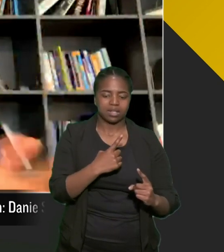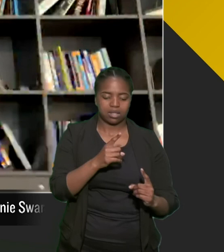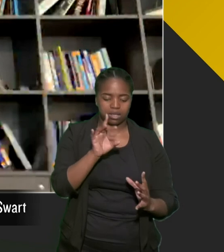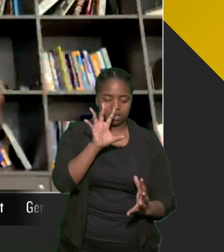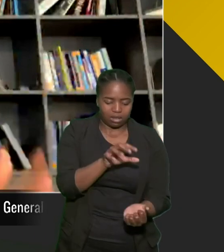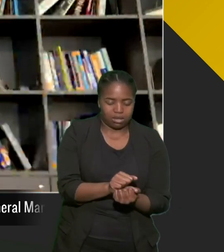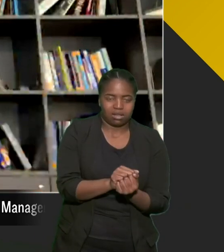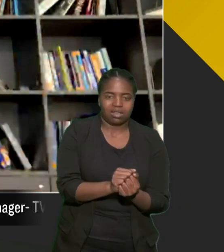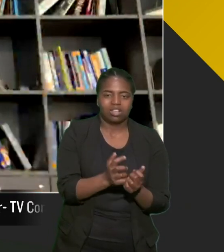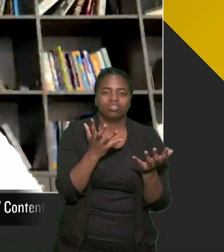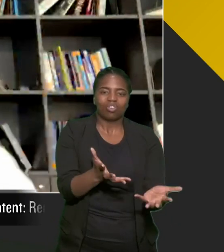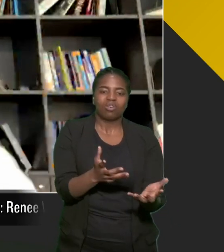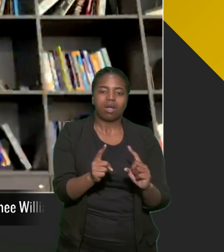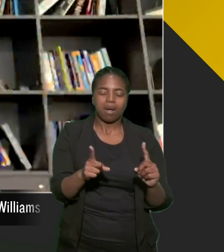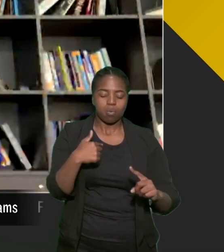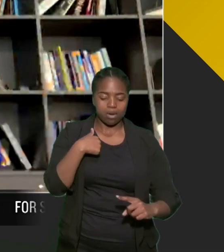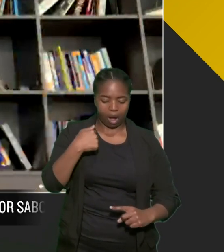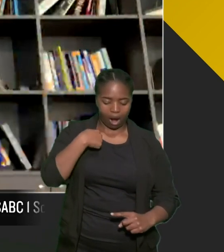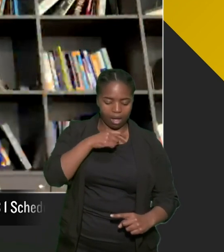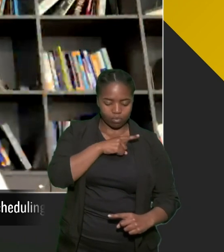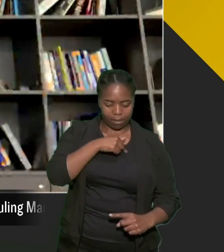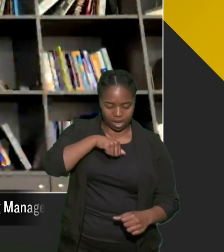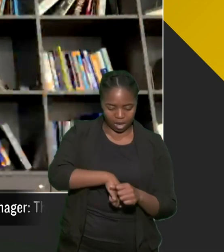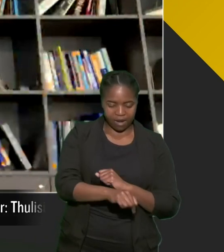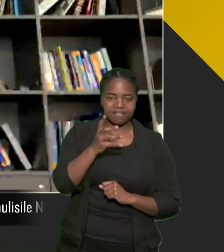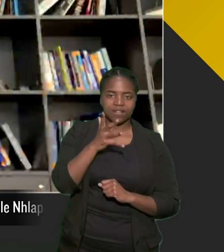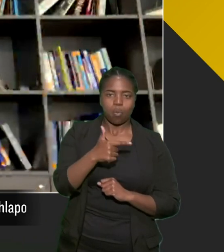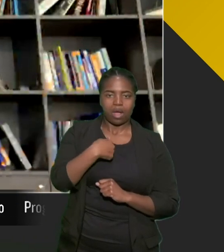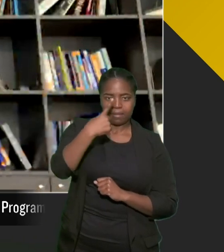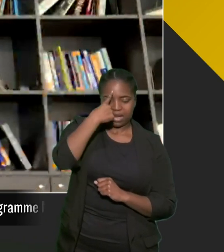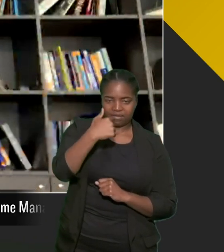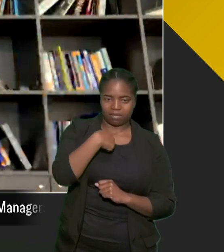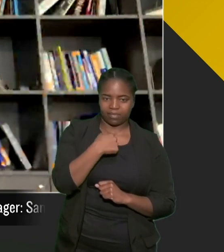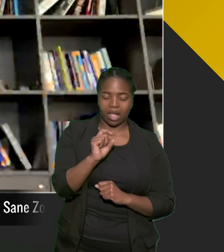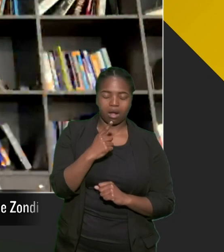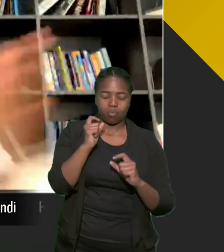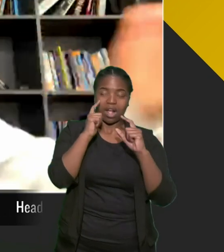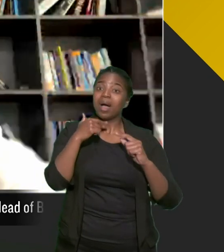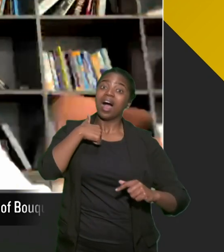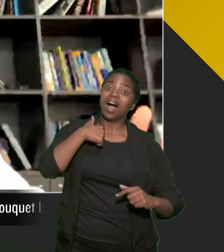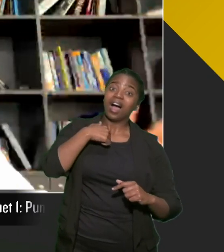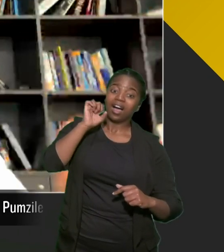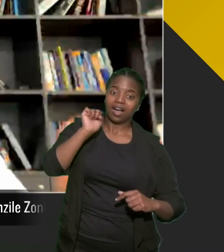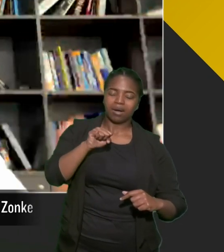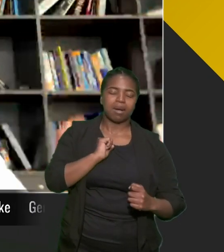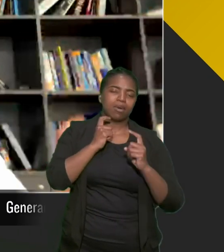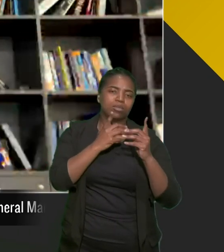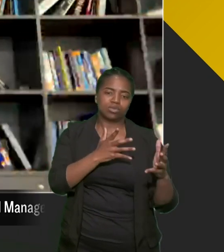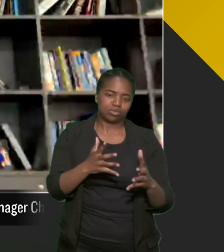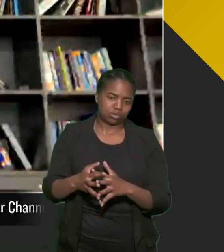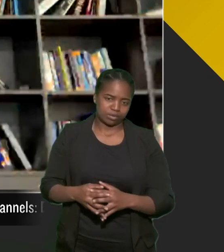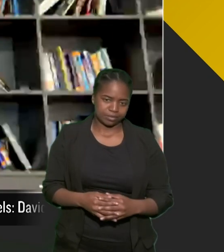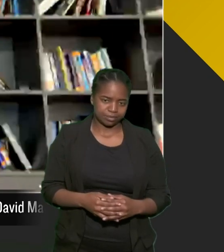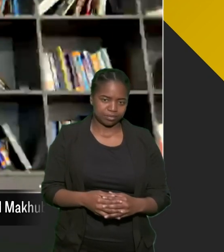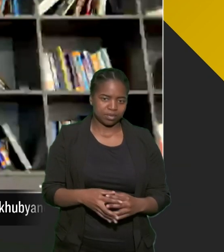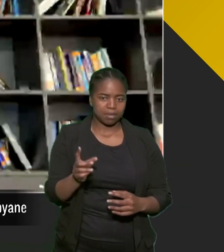Only in a certain season of your life, like, okay, this is what I believe is my purpose, but I cannot wake up like for the next week, this is my purpose.